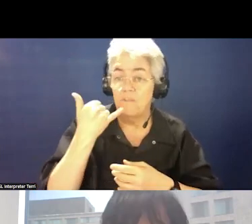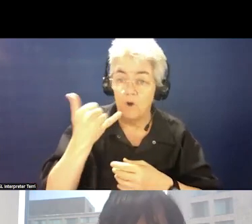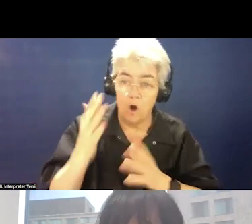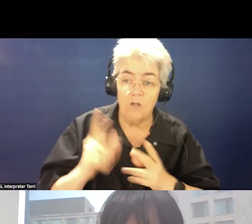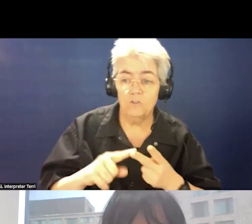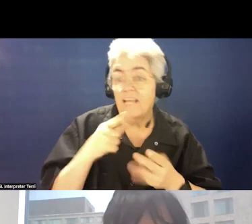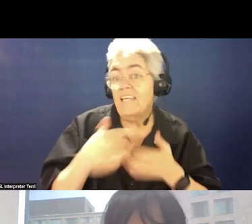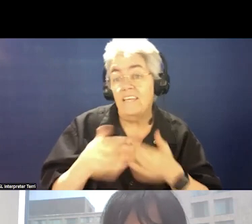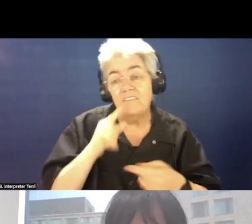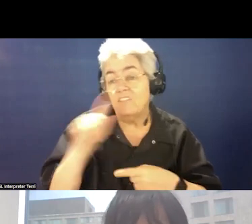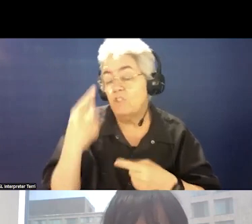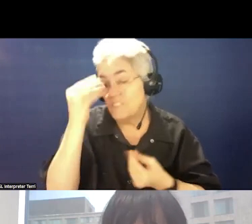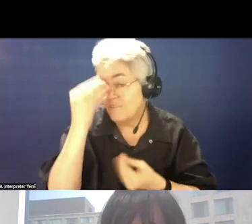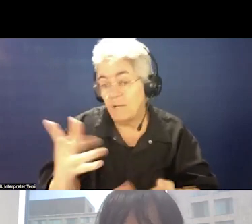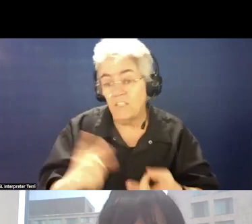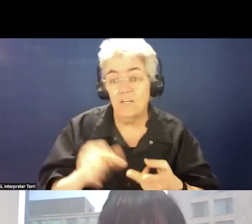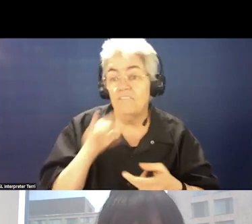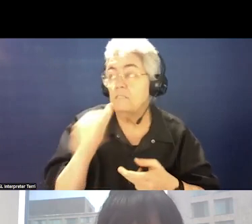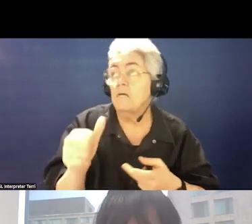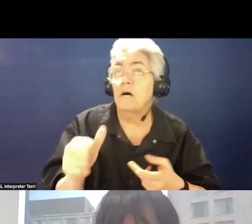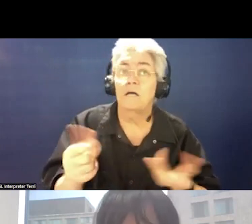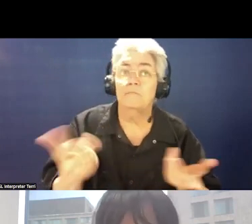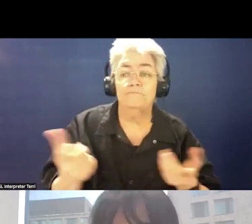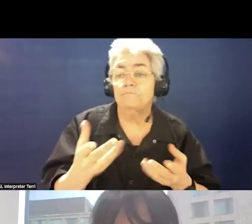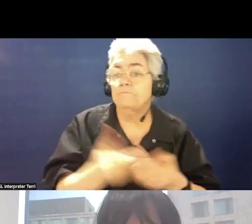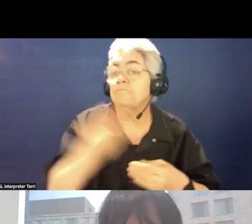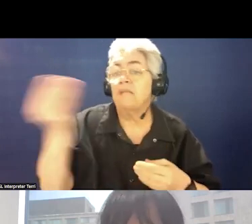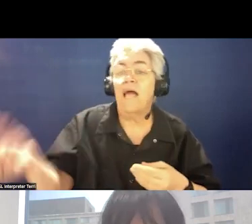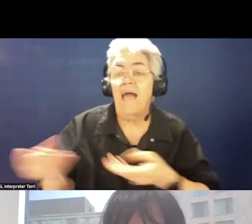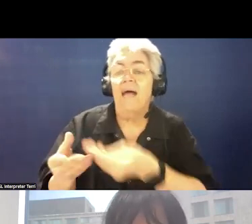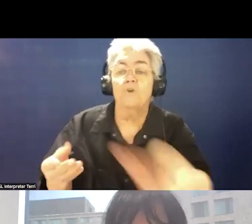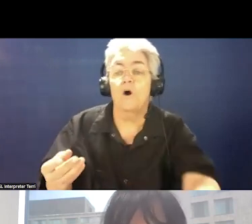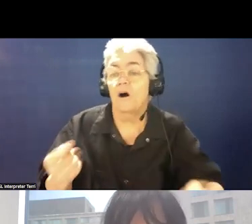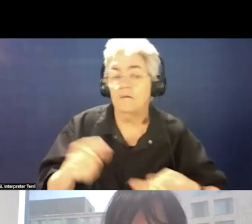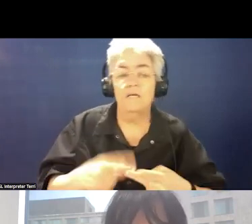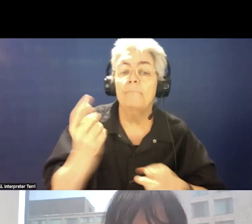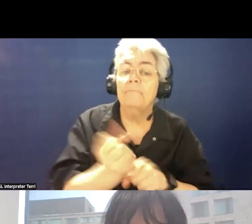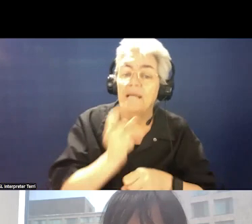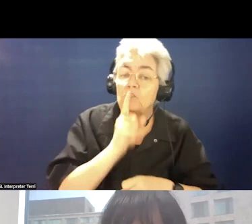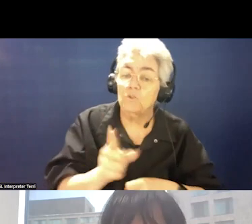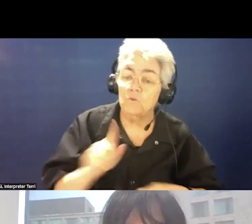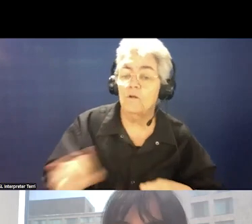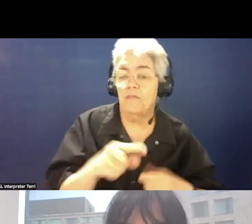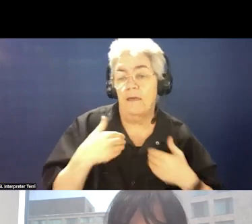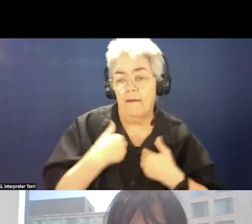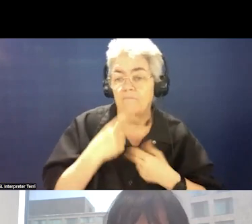just information, if it's not, a handoff or anything, just making sure that they have